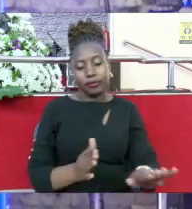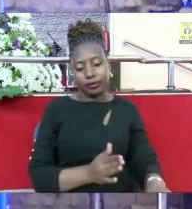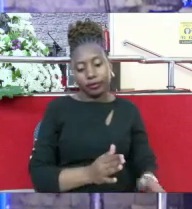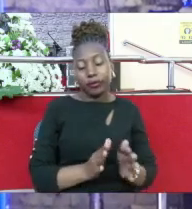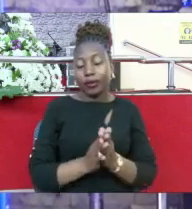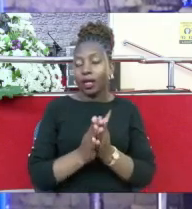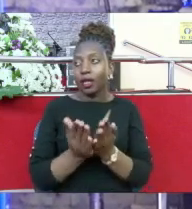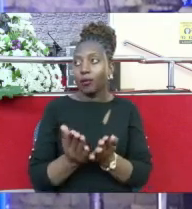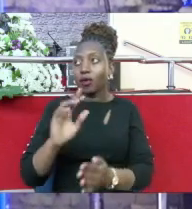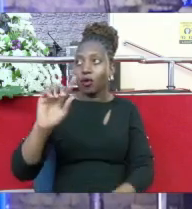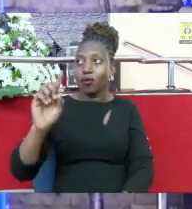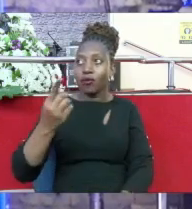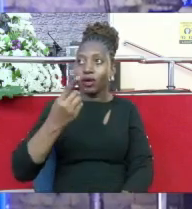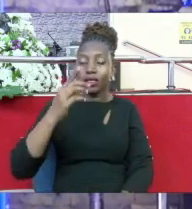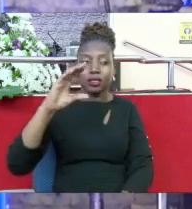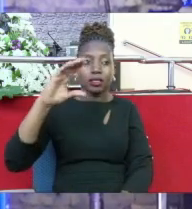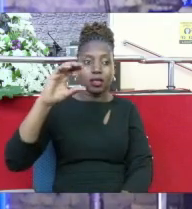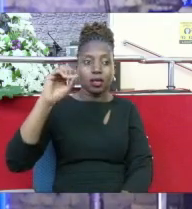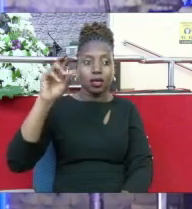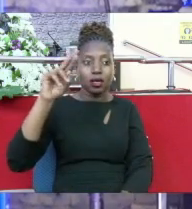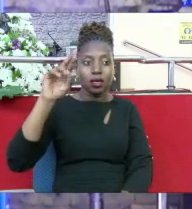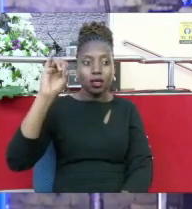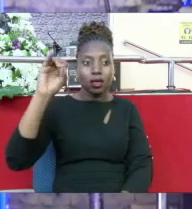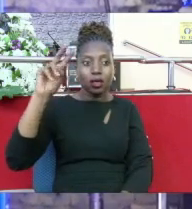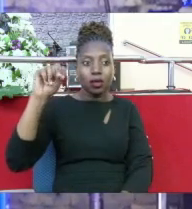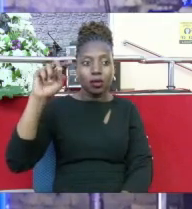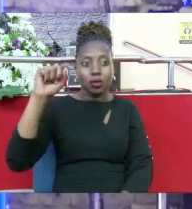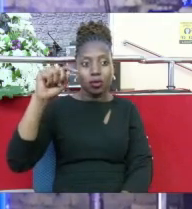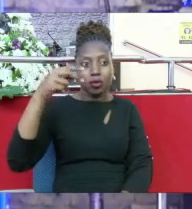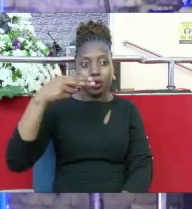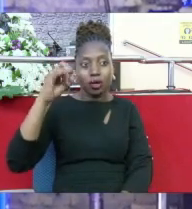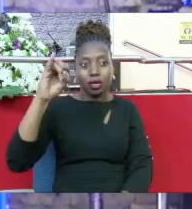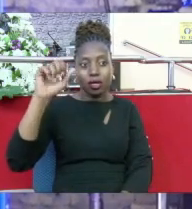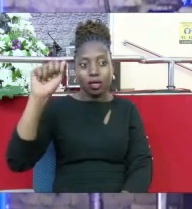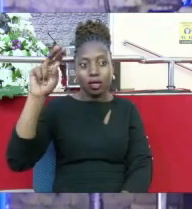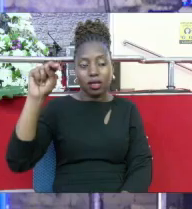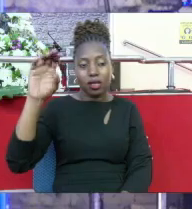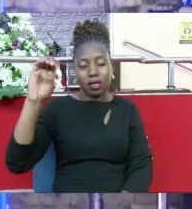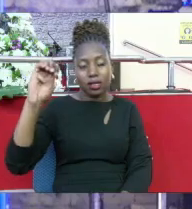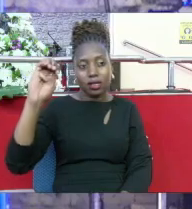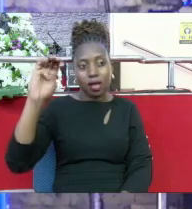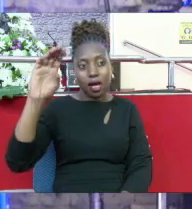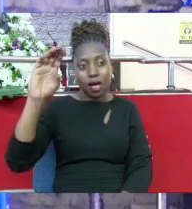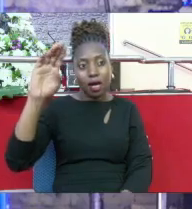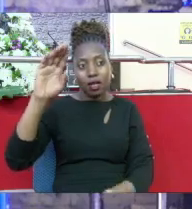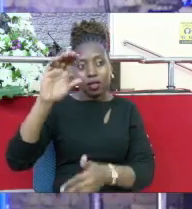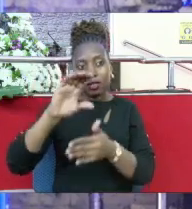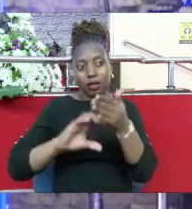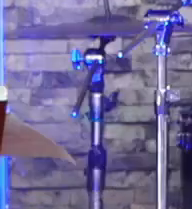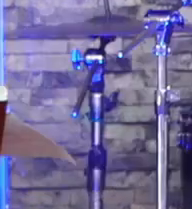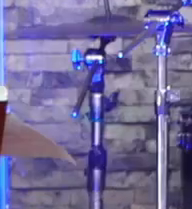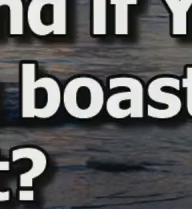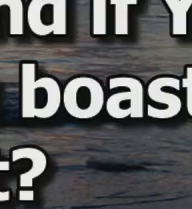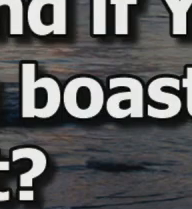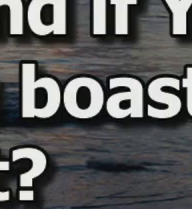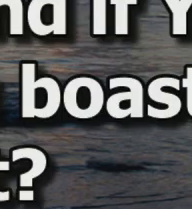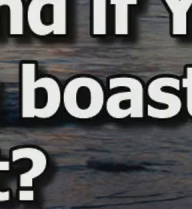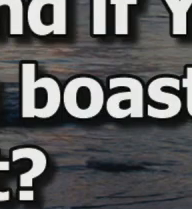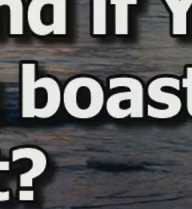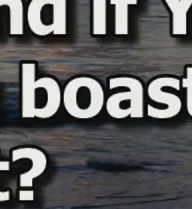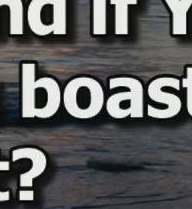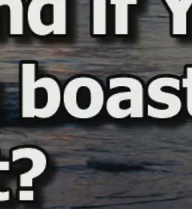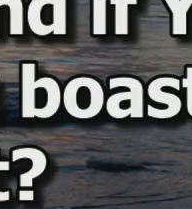1 Corinthians 4:7. Naweza tuwekea kwa Korintho wa kwanza 4 mstari wa 7. We are the ones who